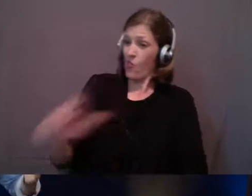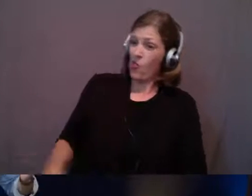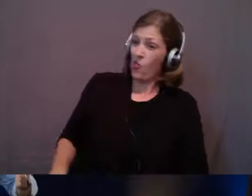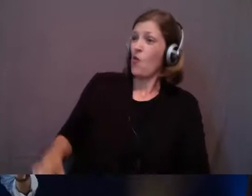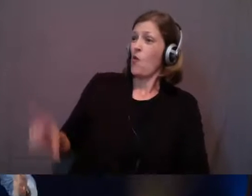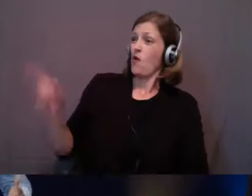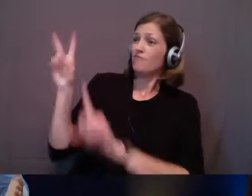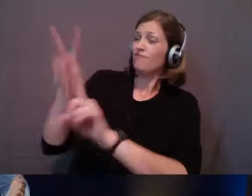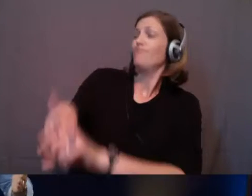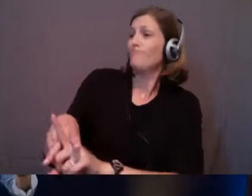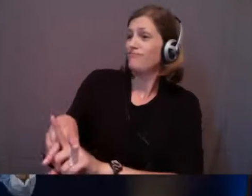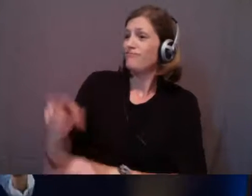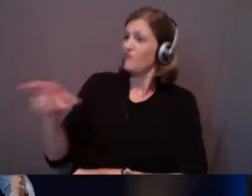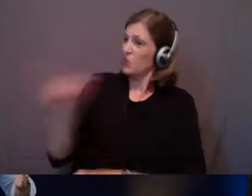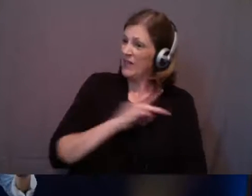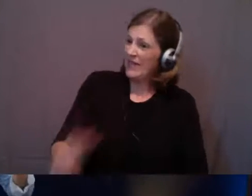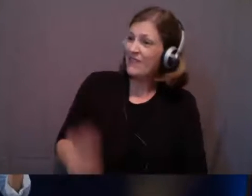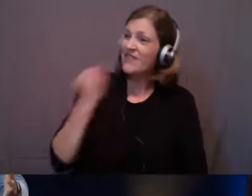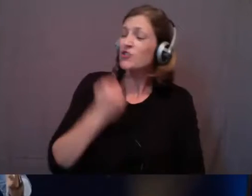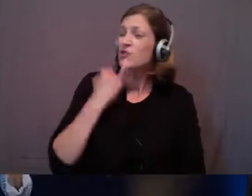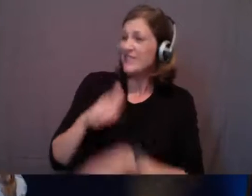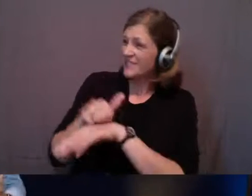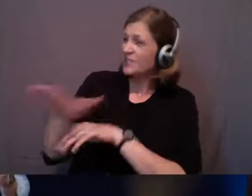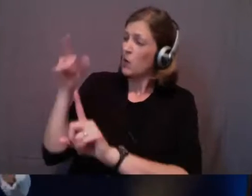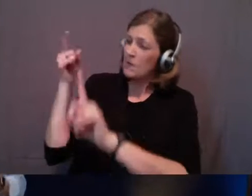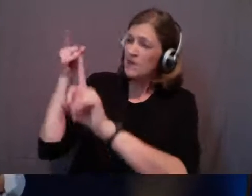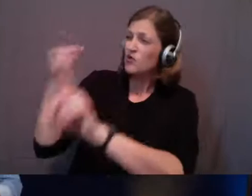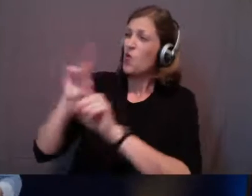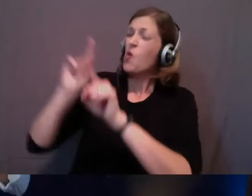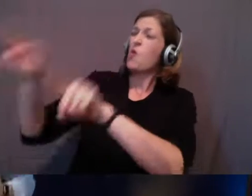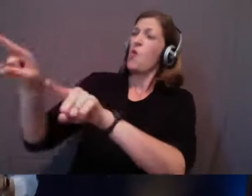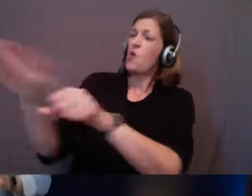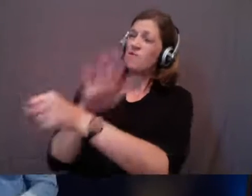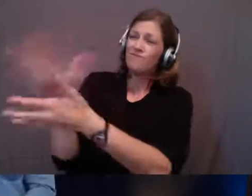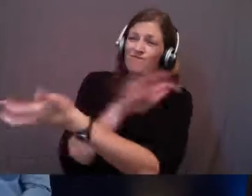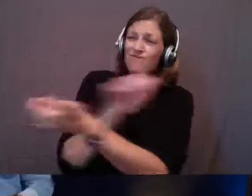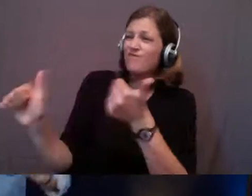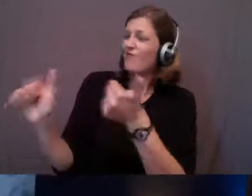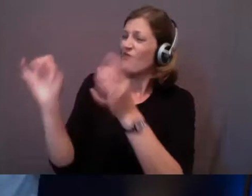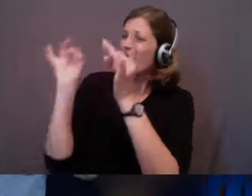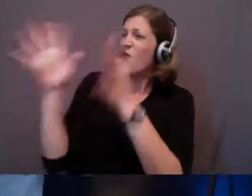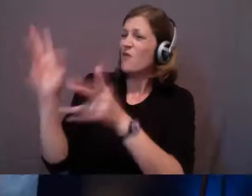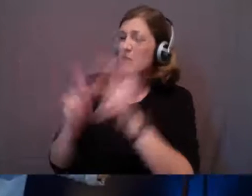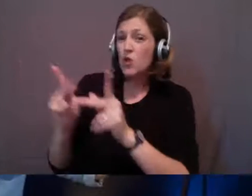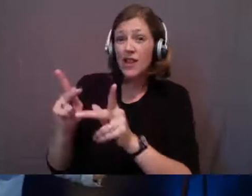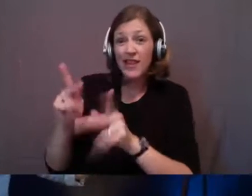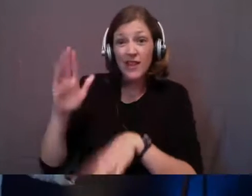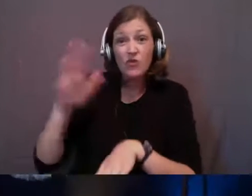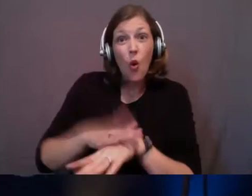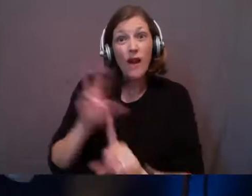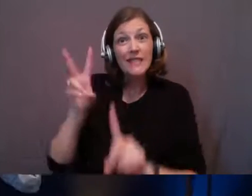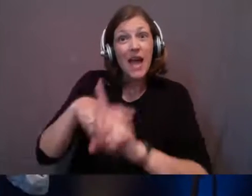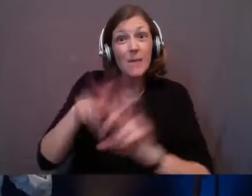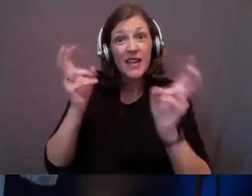Israel, and he sent you on a mission saying, go and completely destroy the wicked people. He was on assignment. Even though he was out of sorts with